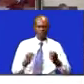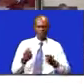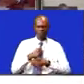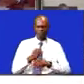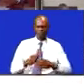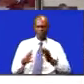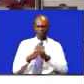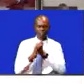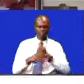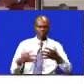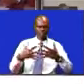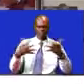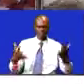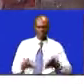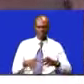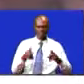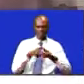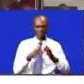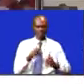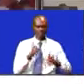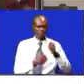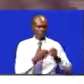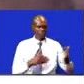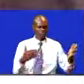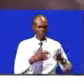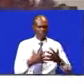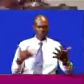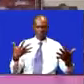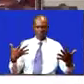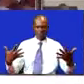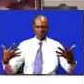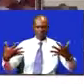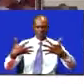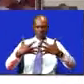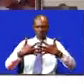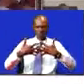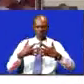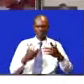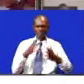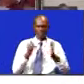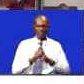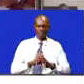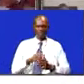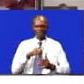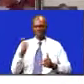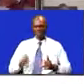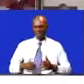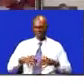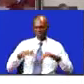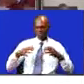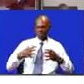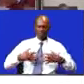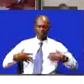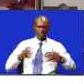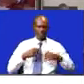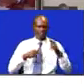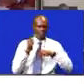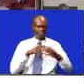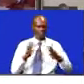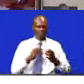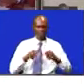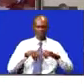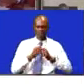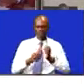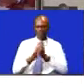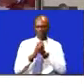ponds, kaka predator nets migengo go fish ponds mondo lemoko kik bi chamo gi rech, kaka chiemb rech